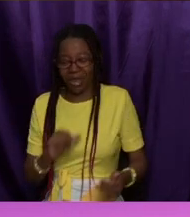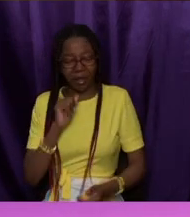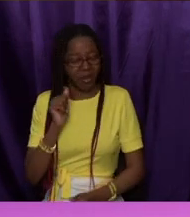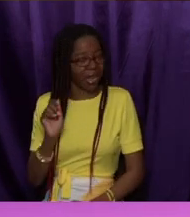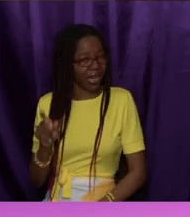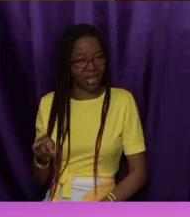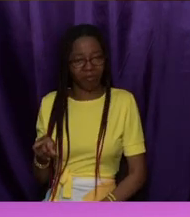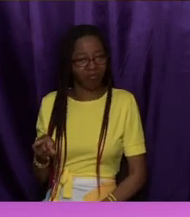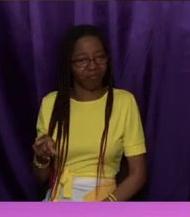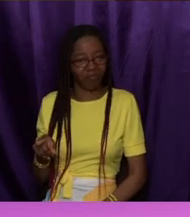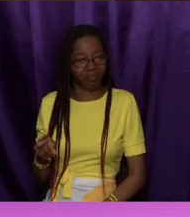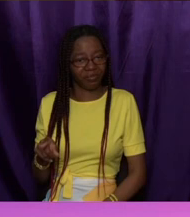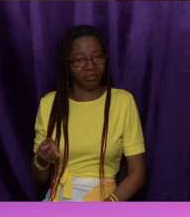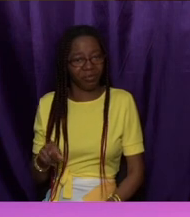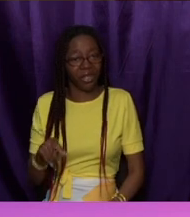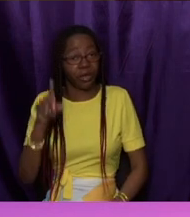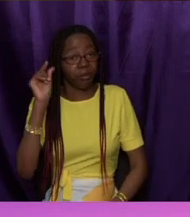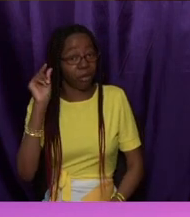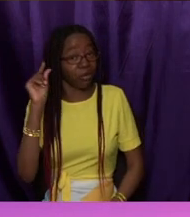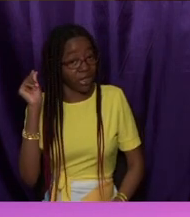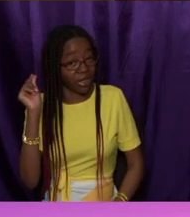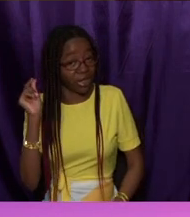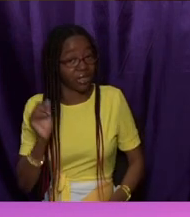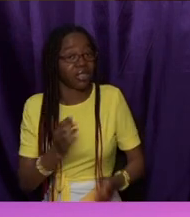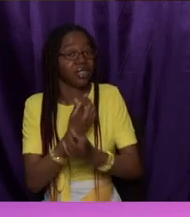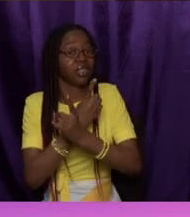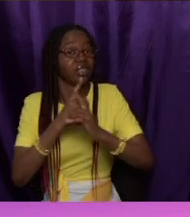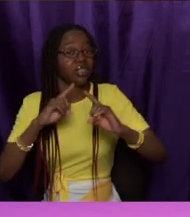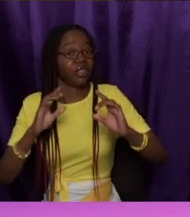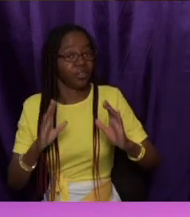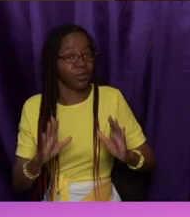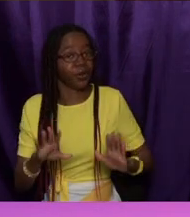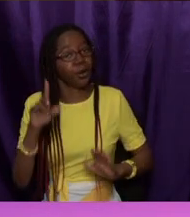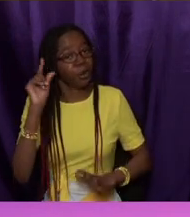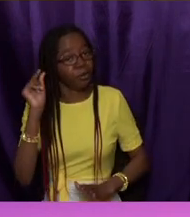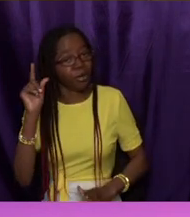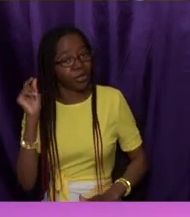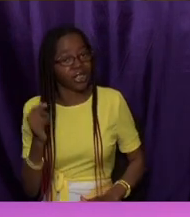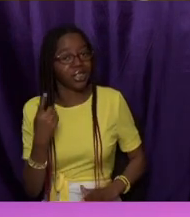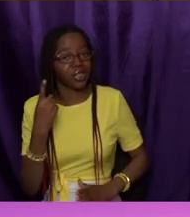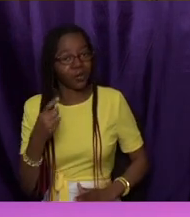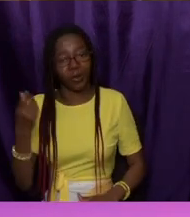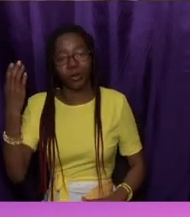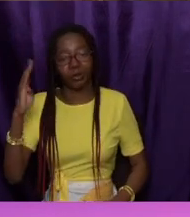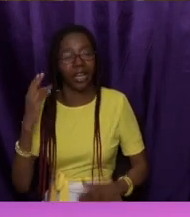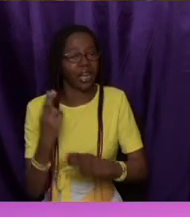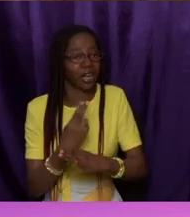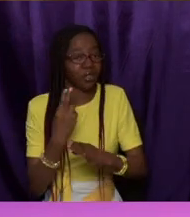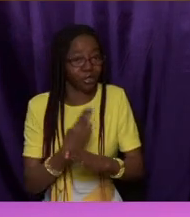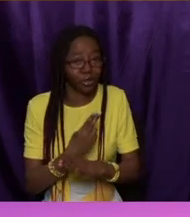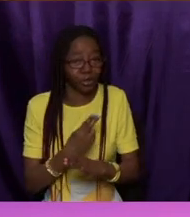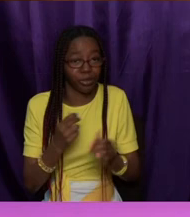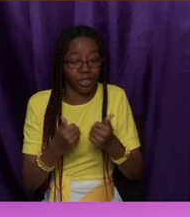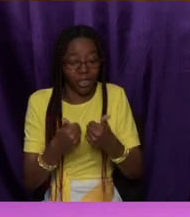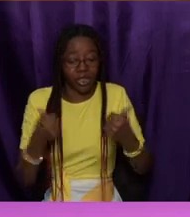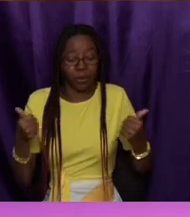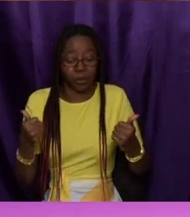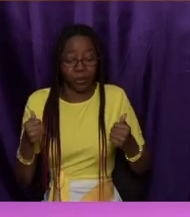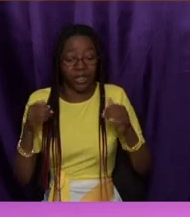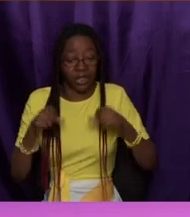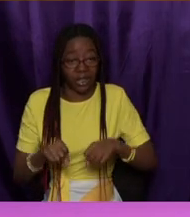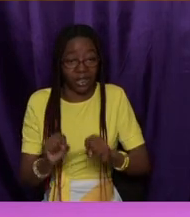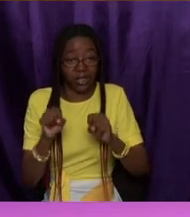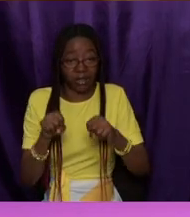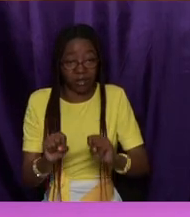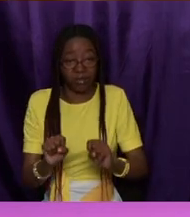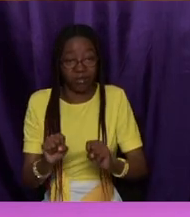Moses. Moses, the deliverer. Moses, the one whom God used to part the Red Sea.